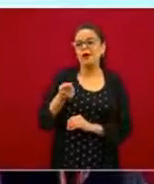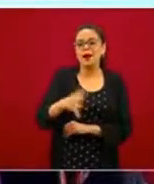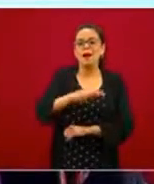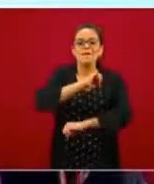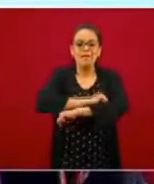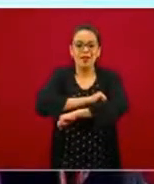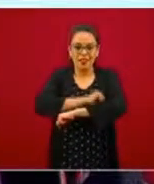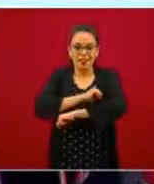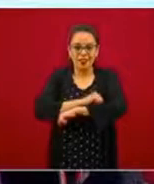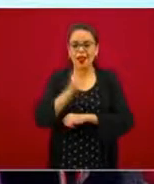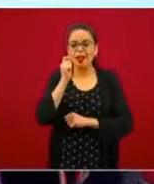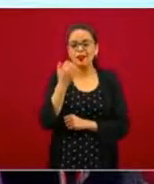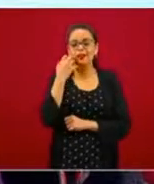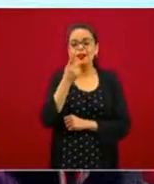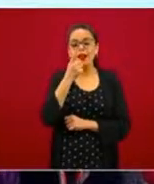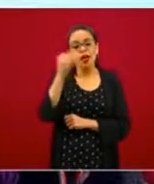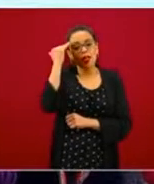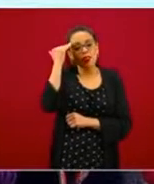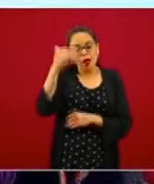way around.